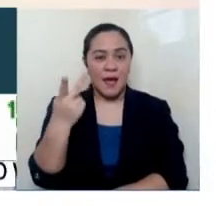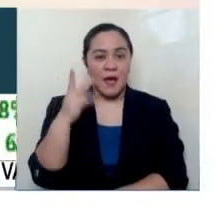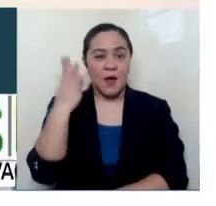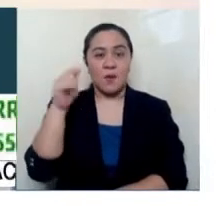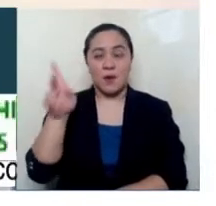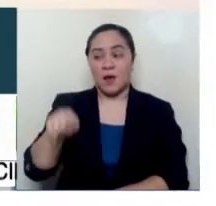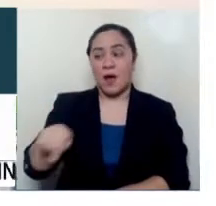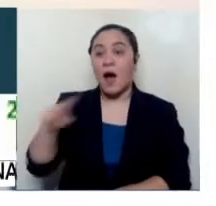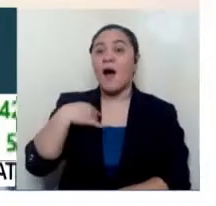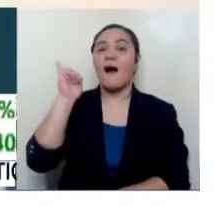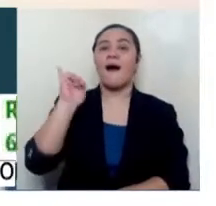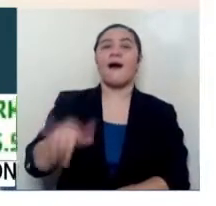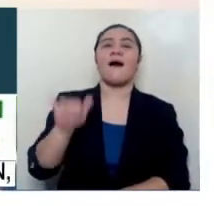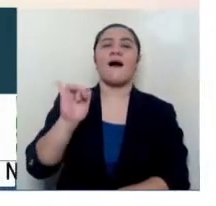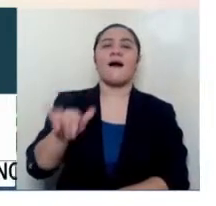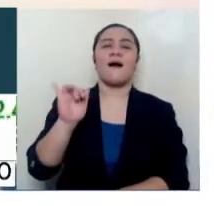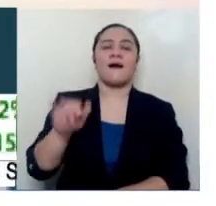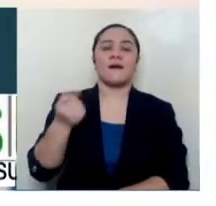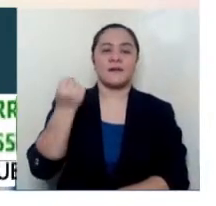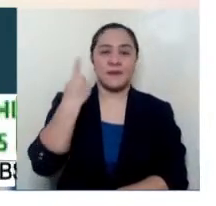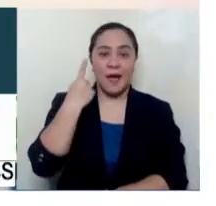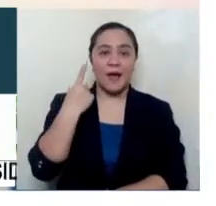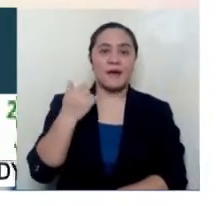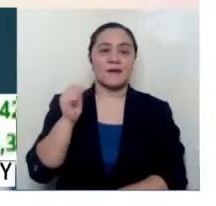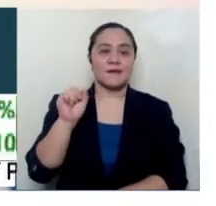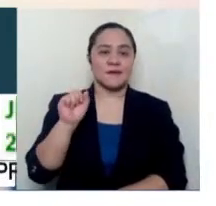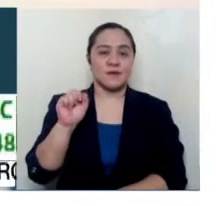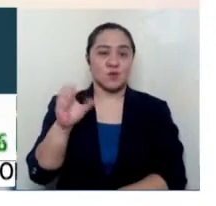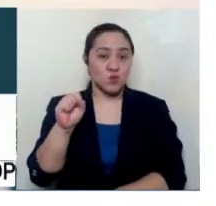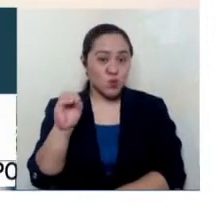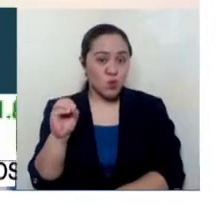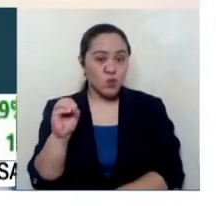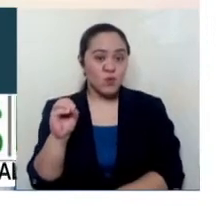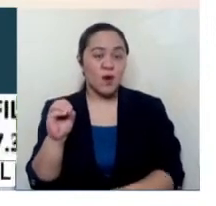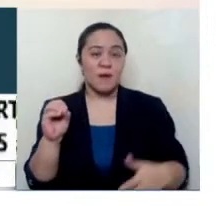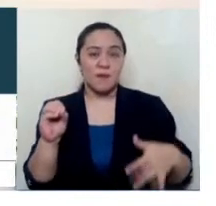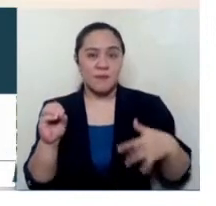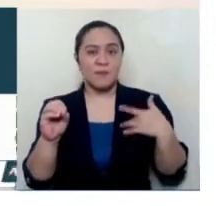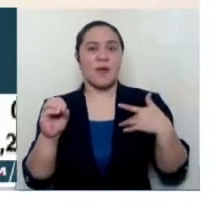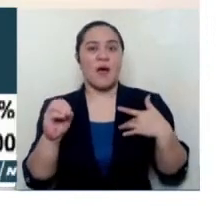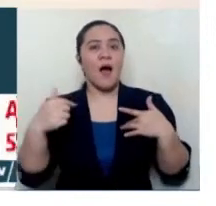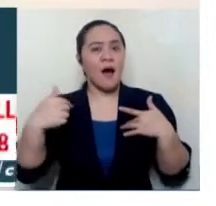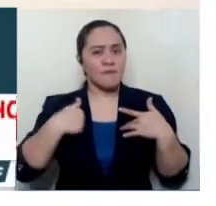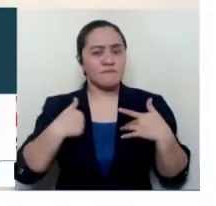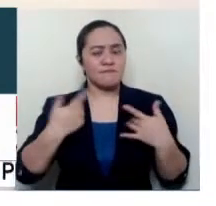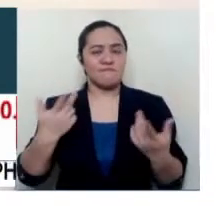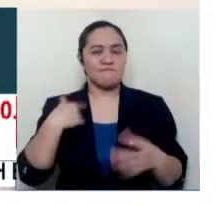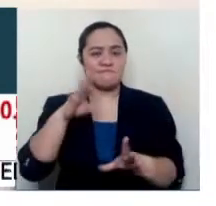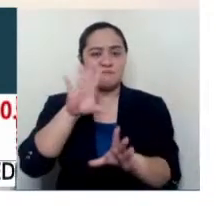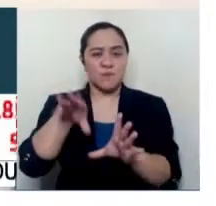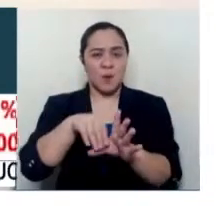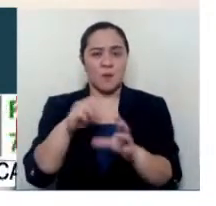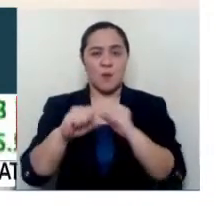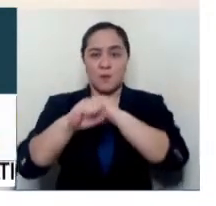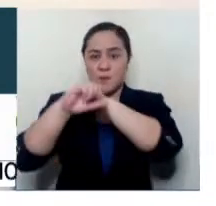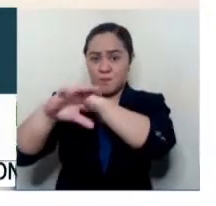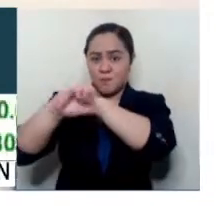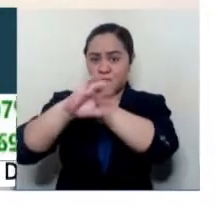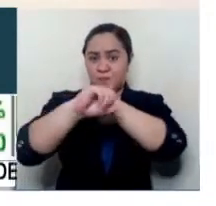them, and that will also, you know, be a good program, no, a campaign for